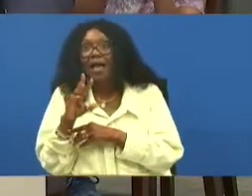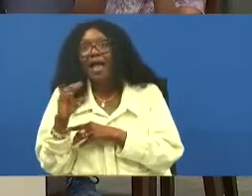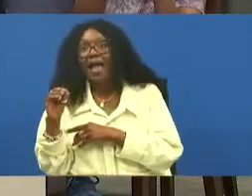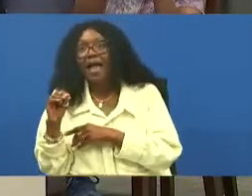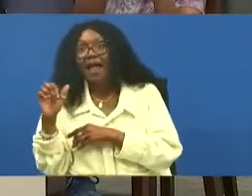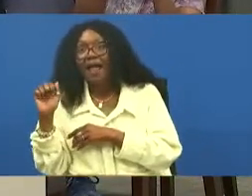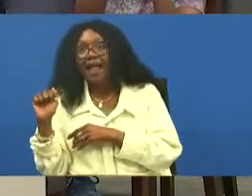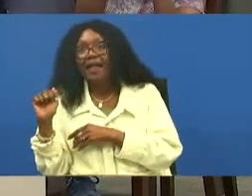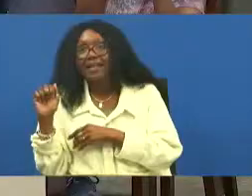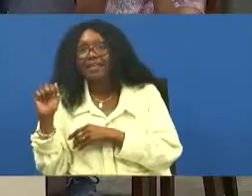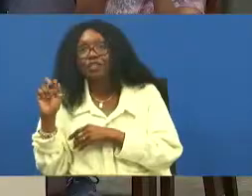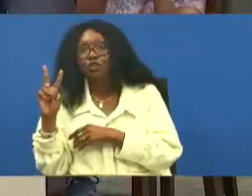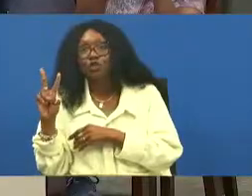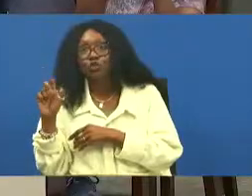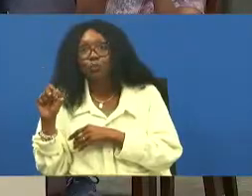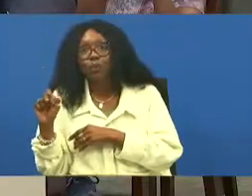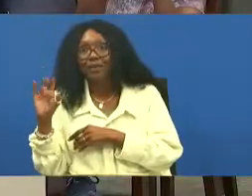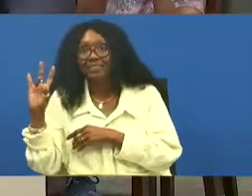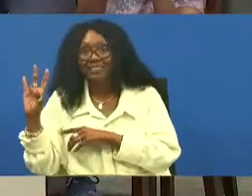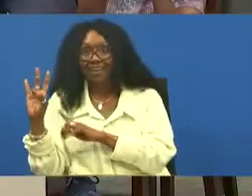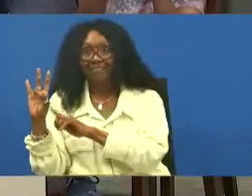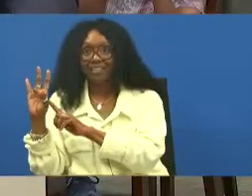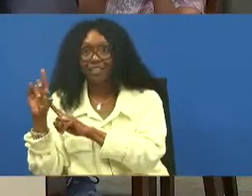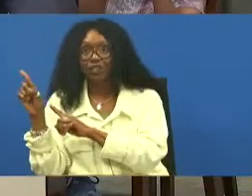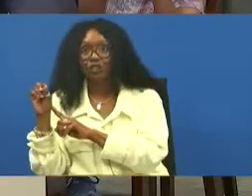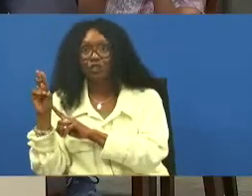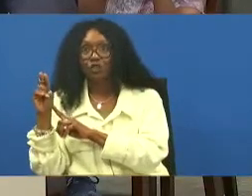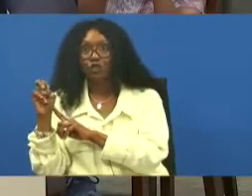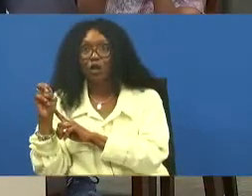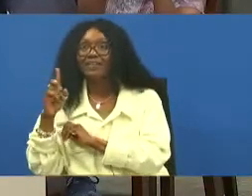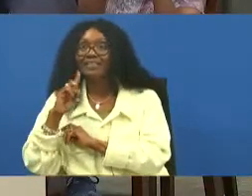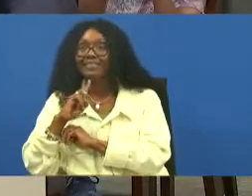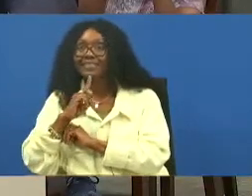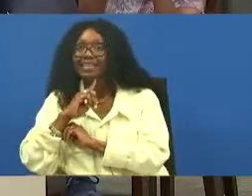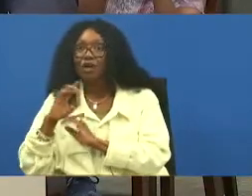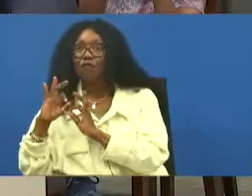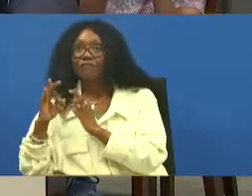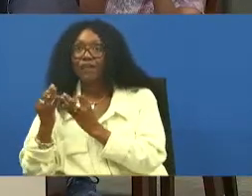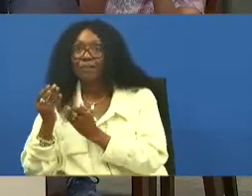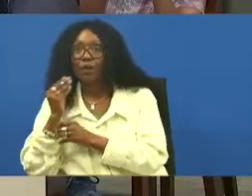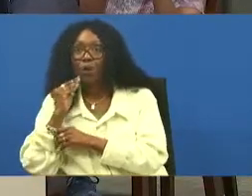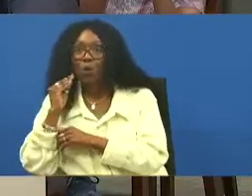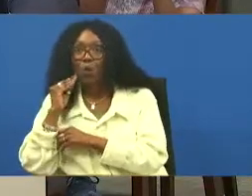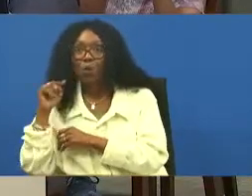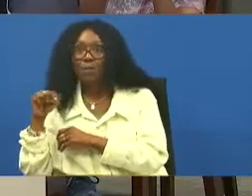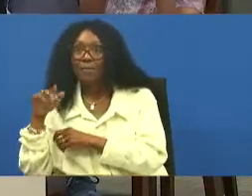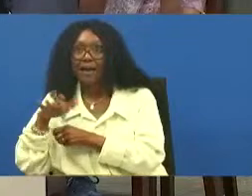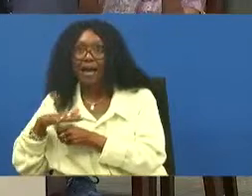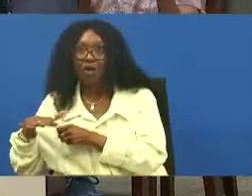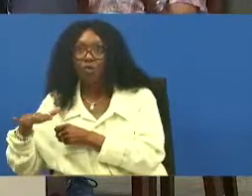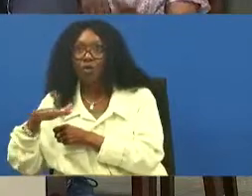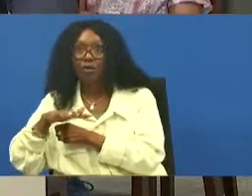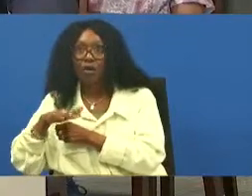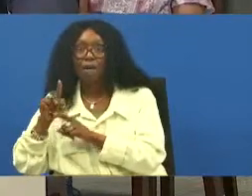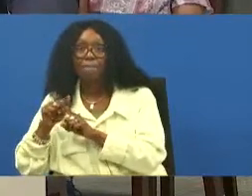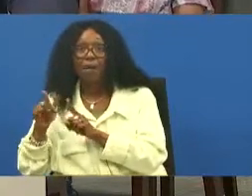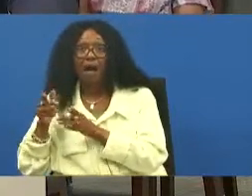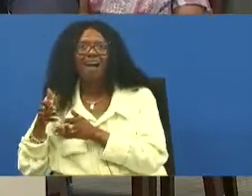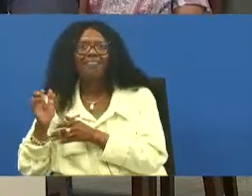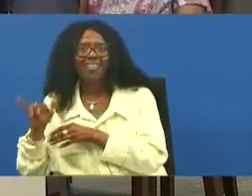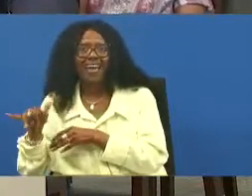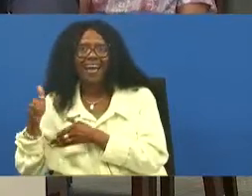A2.7. A2.7 zoning is also a single-family residential zoning district, but it does